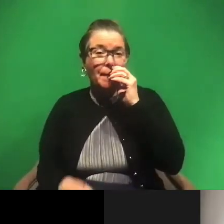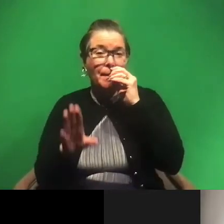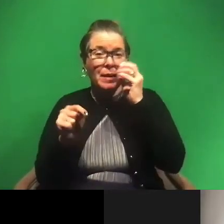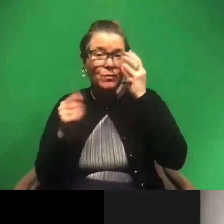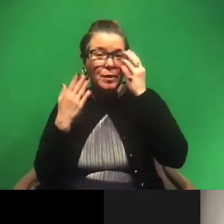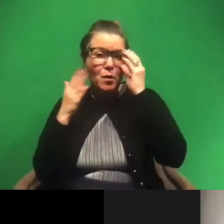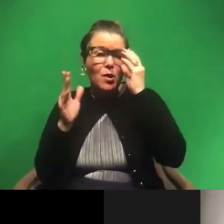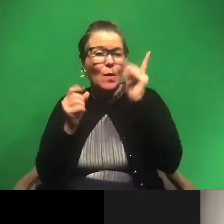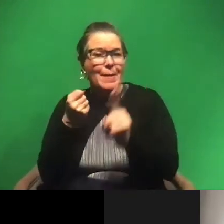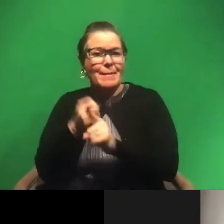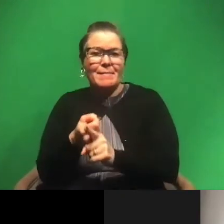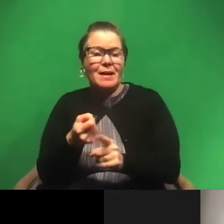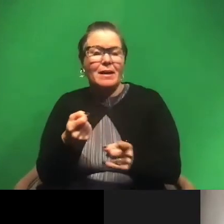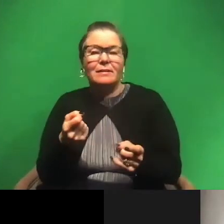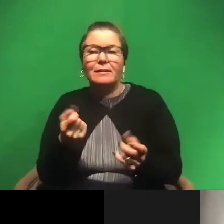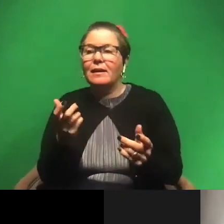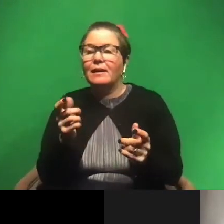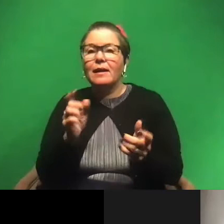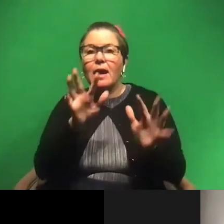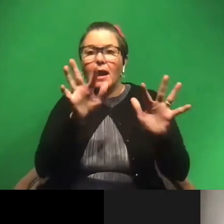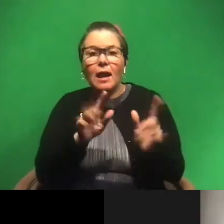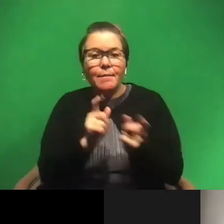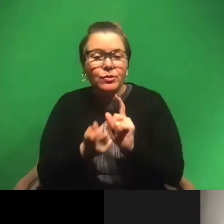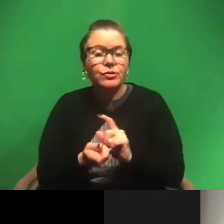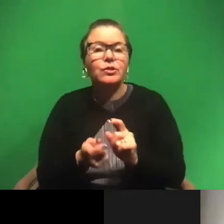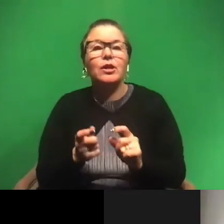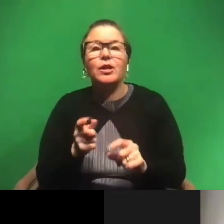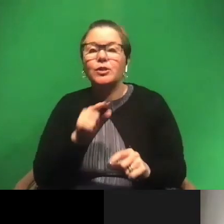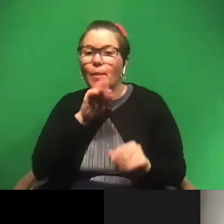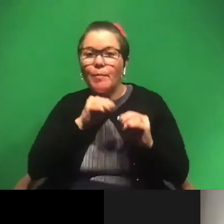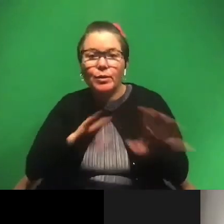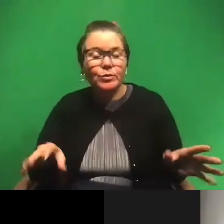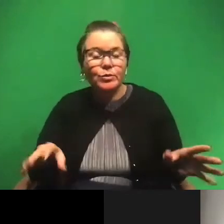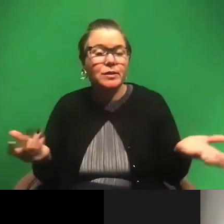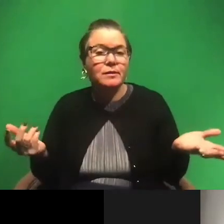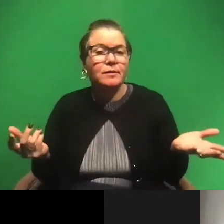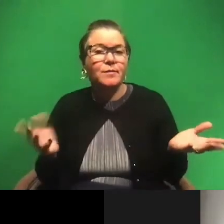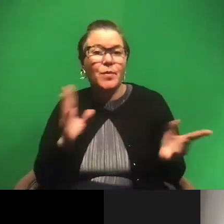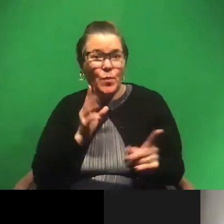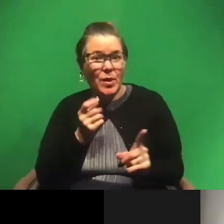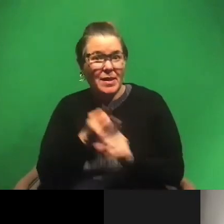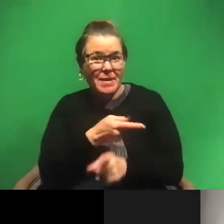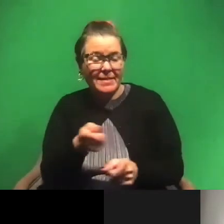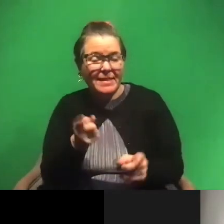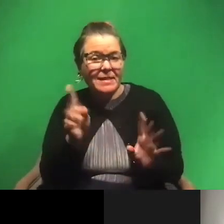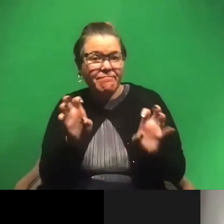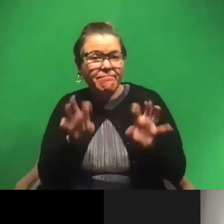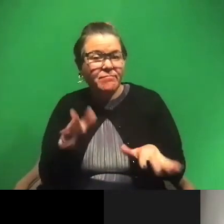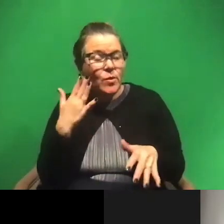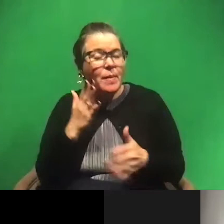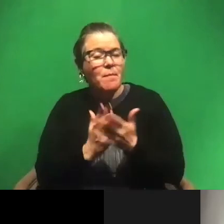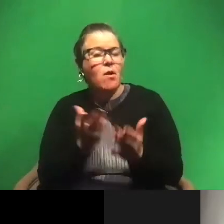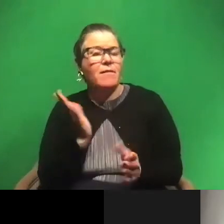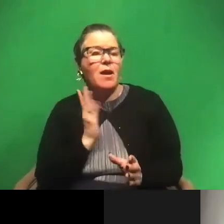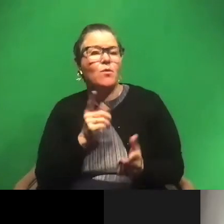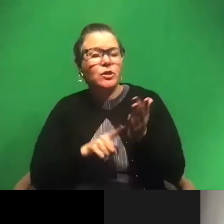the impacts of things like climate change and pollution are going to be on them. And so that's part of what we're doing, is